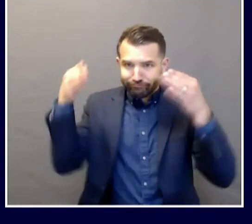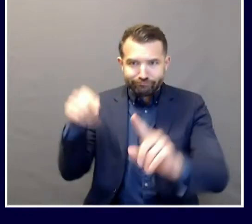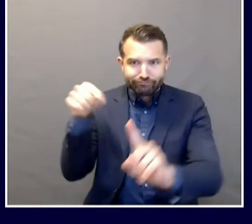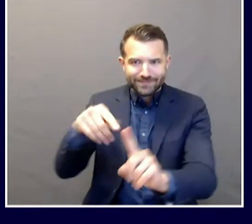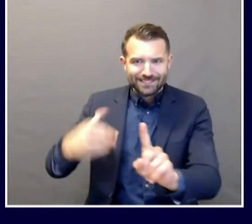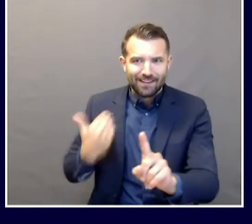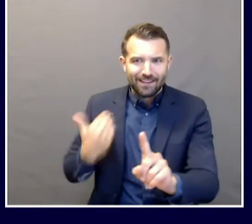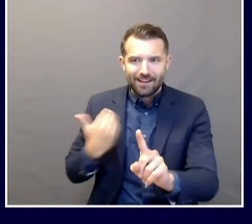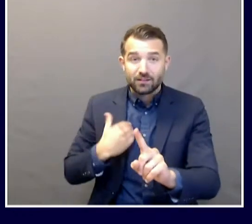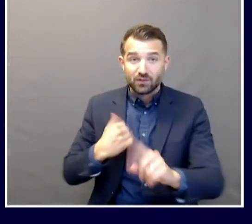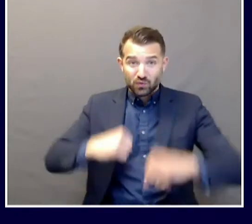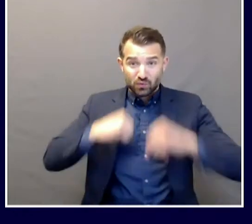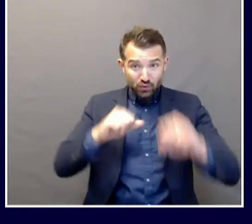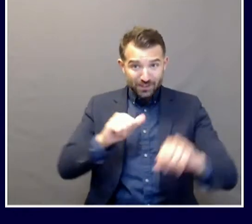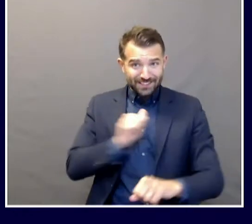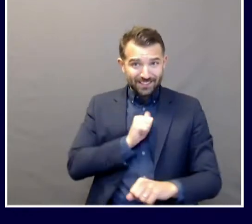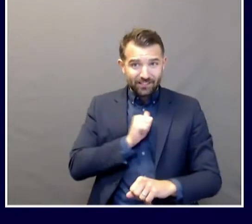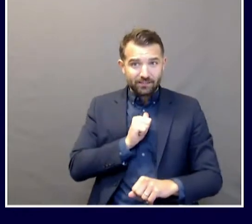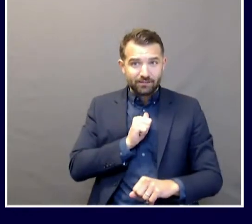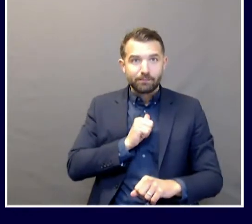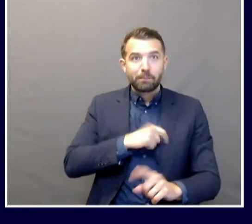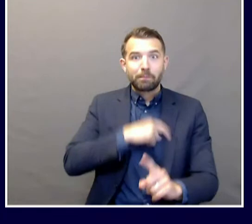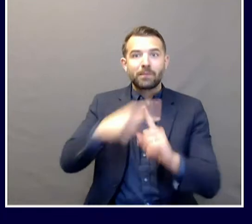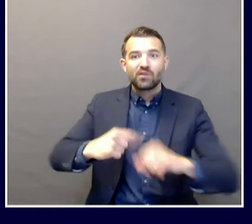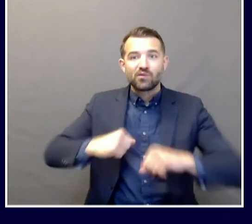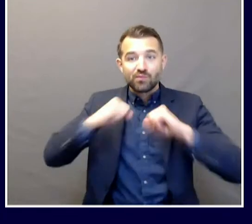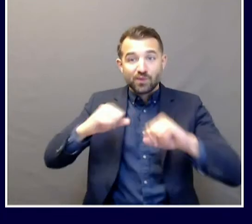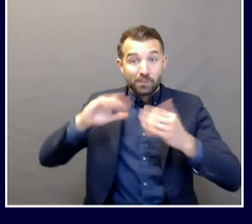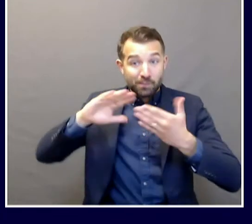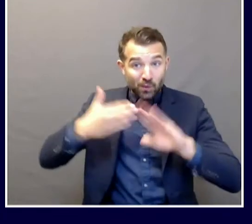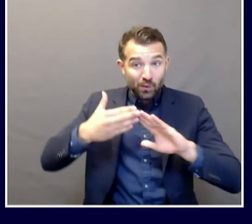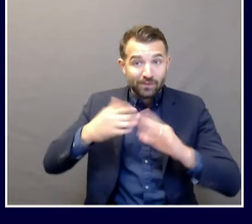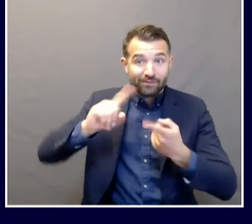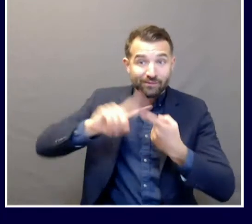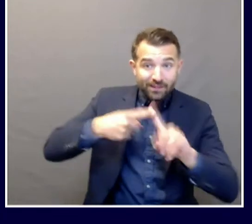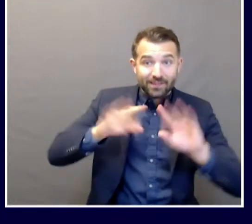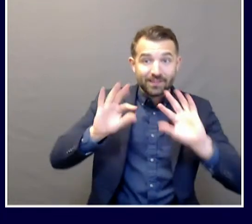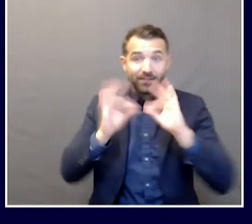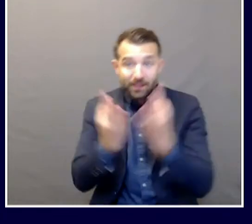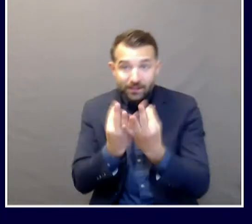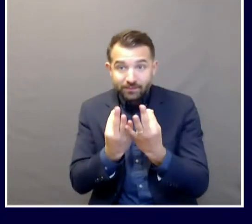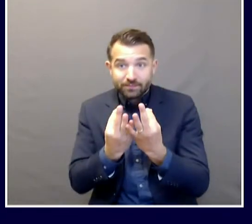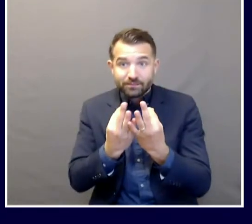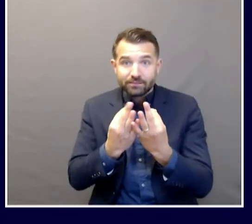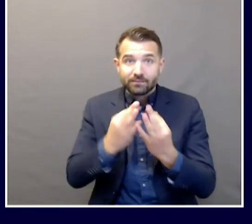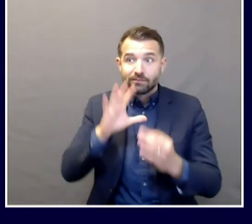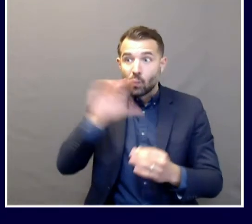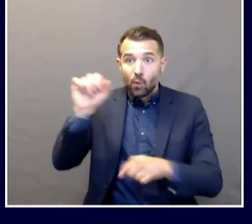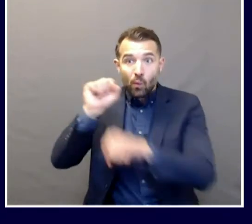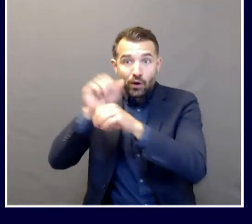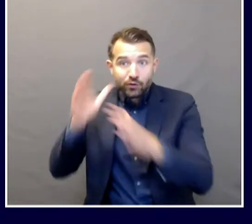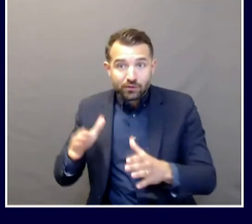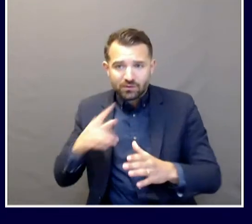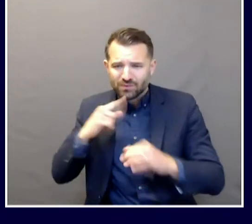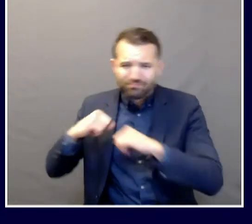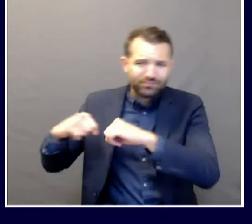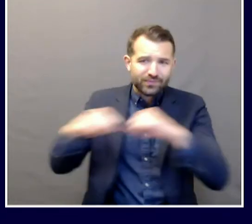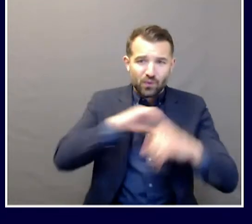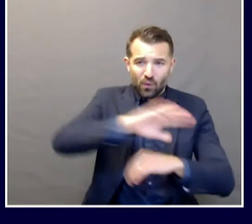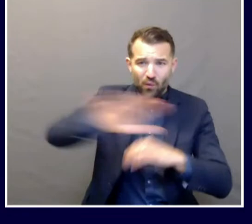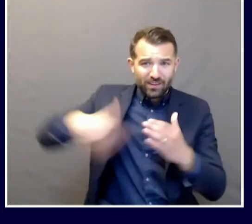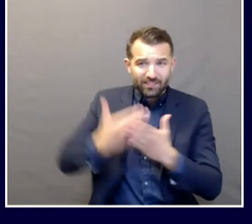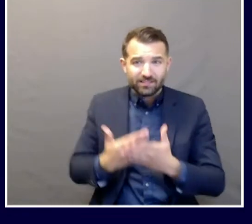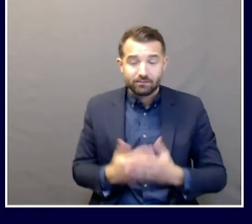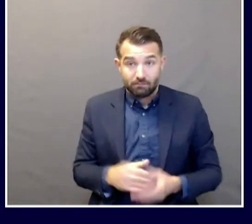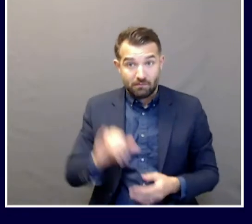lives safe from getting COVID as well. When we all get the shot, our chances of spreading COVID and having outbreaks